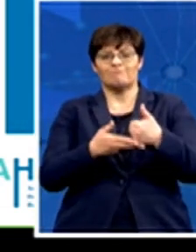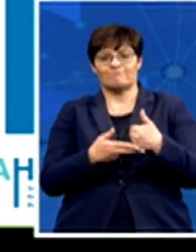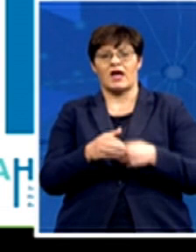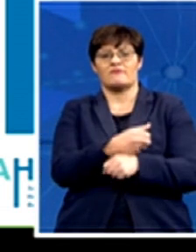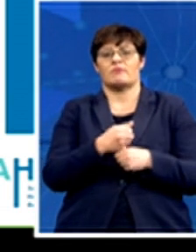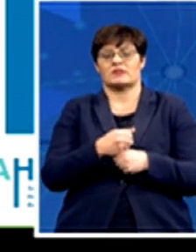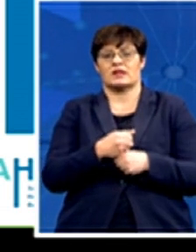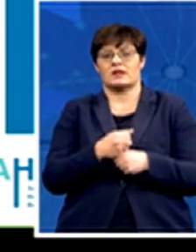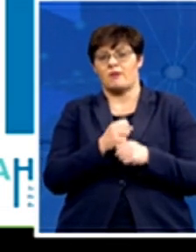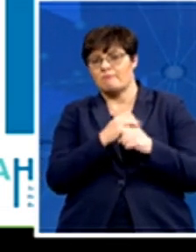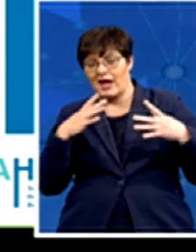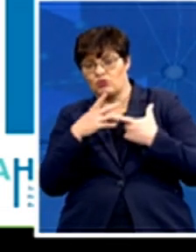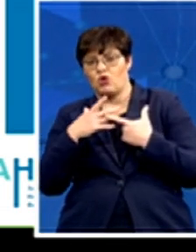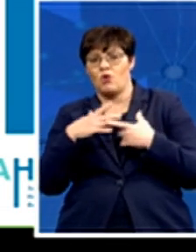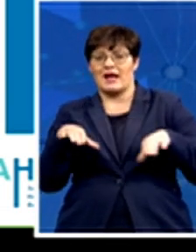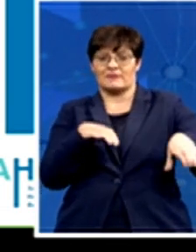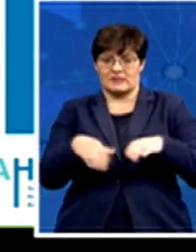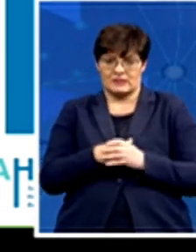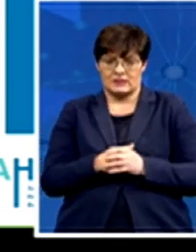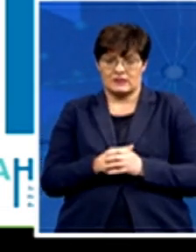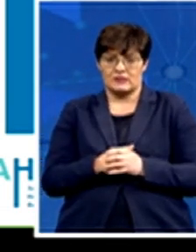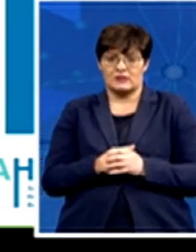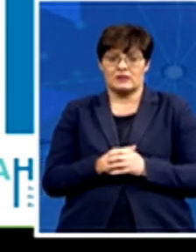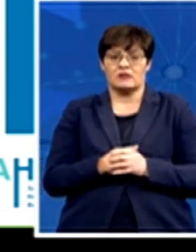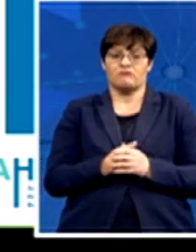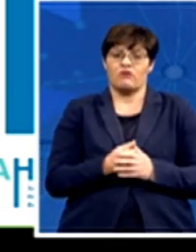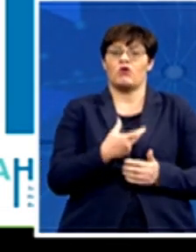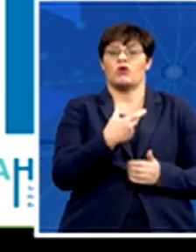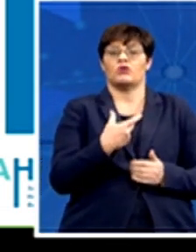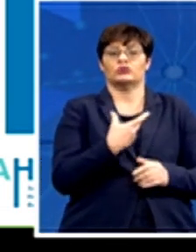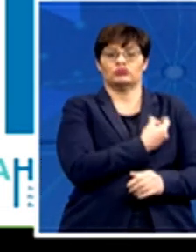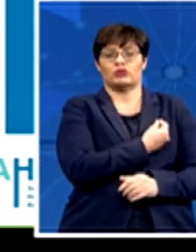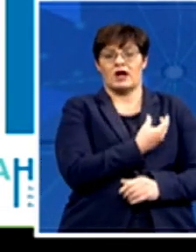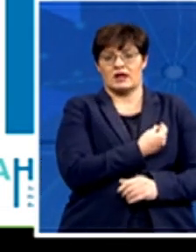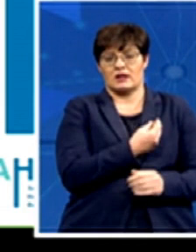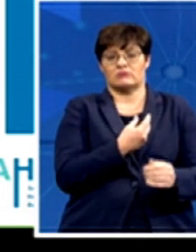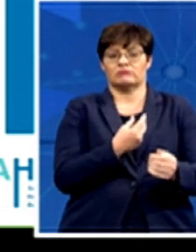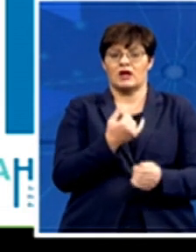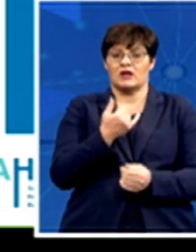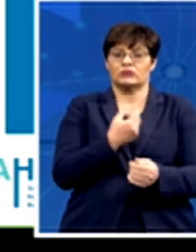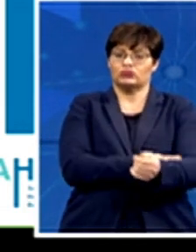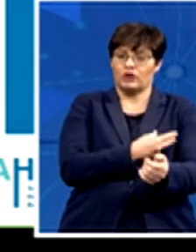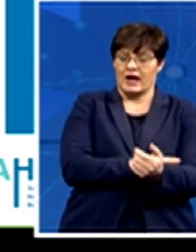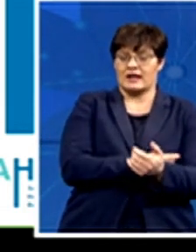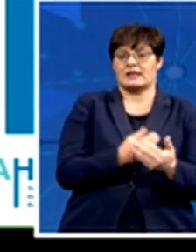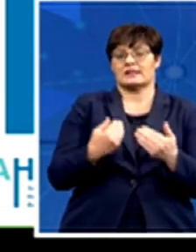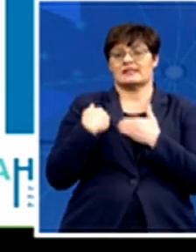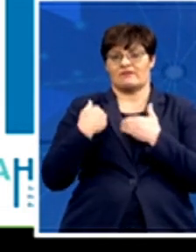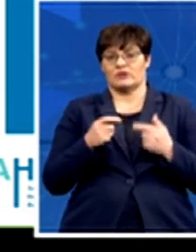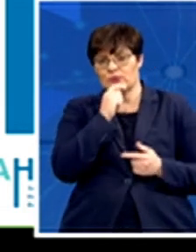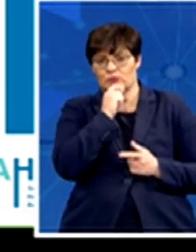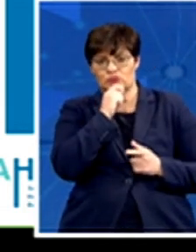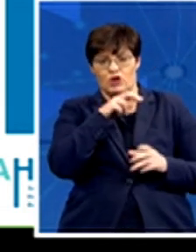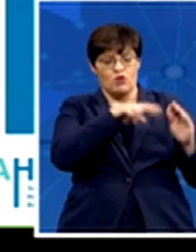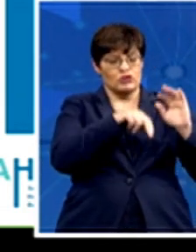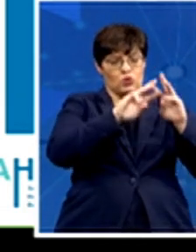international mobile for use, for drug safety use, and it's used by different regions. And it's a two-way information sharing,